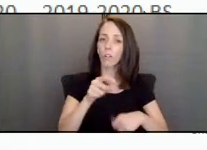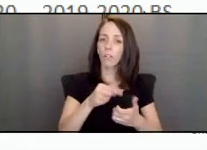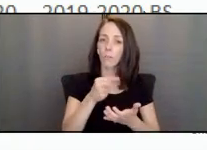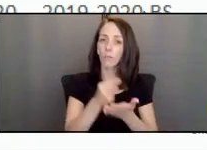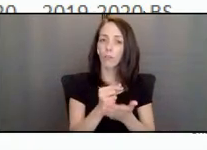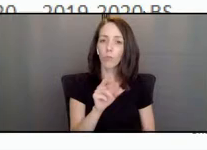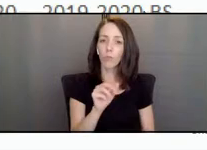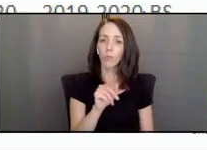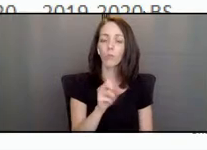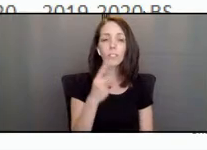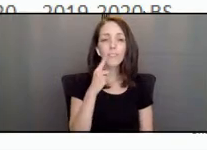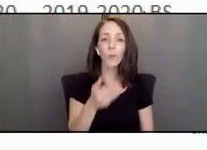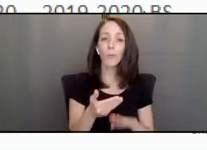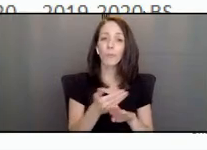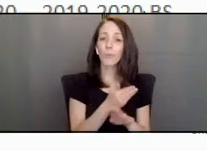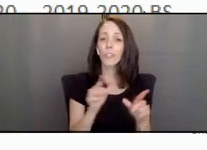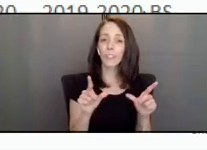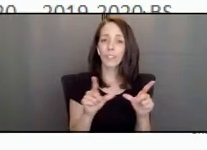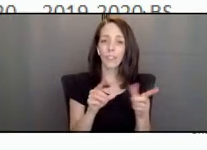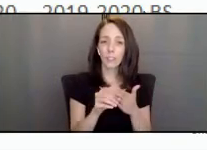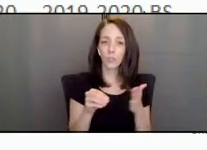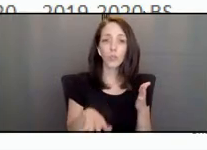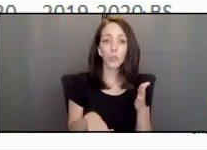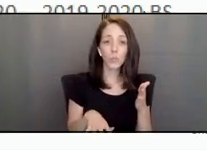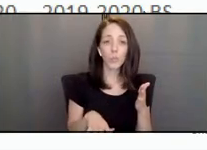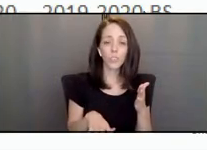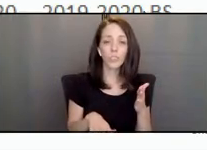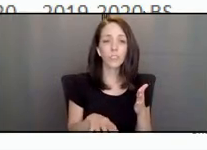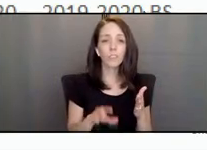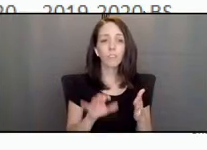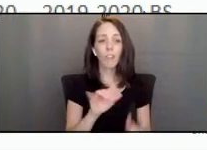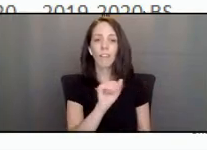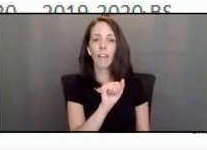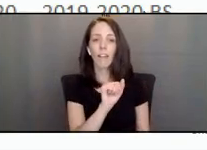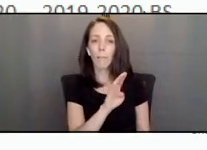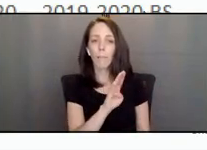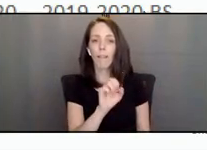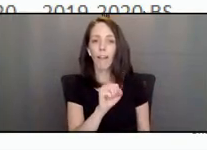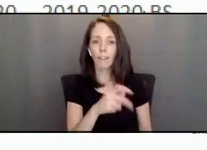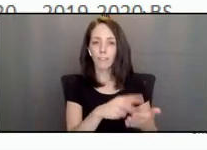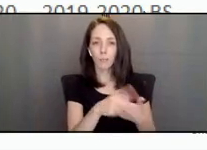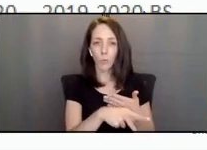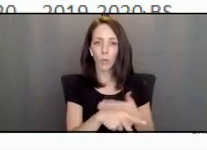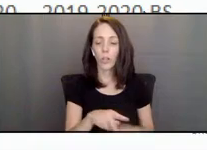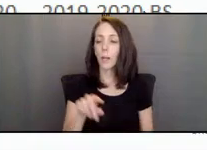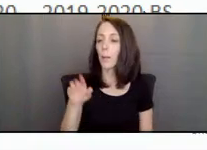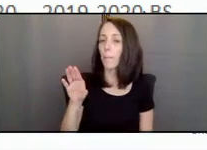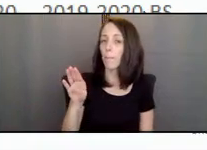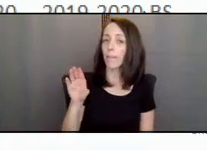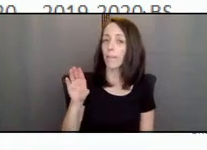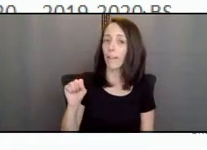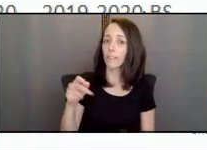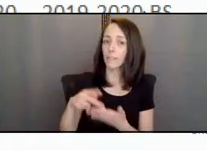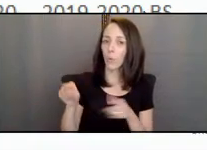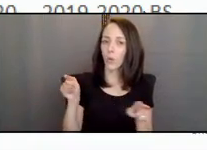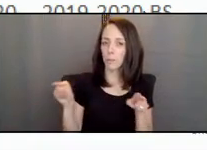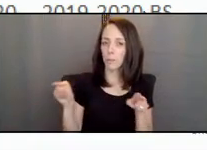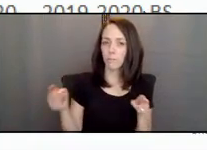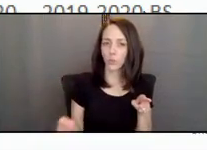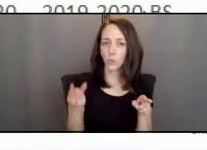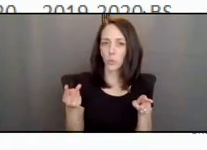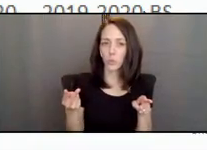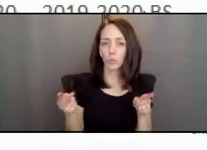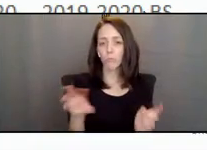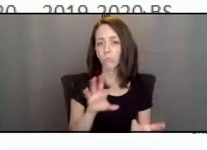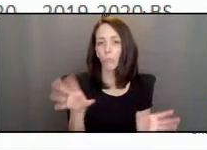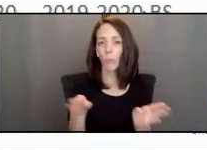pre-licensure students in the accelerated baccalaureate, that's the ABS, and the baccalaureate, the BS programs. And overall, you can see